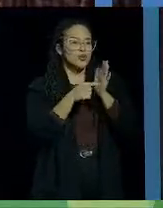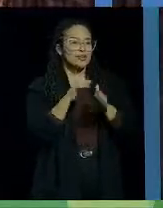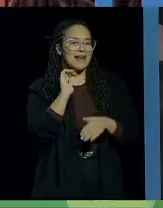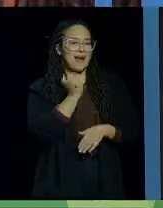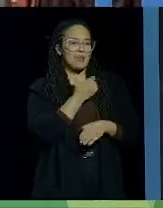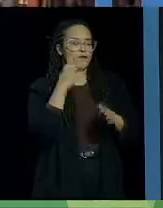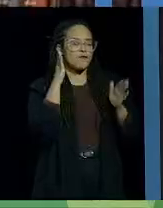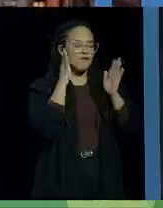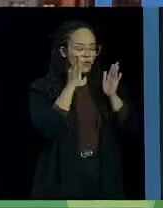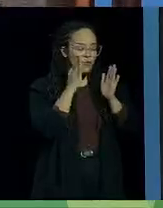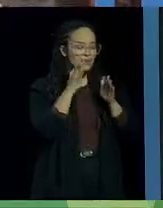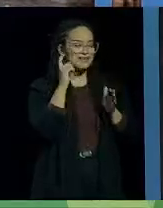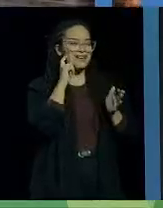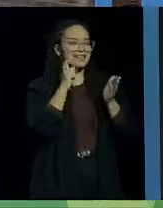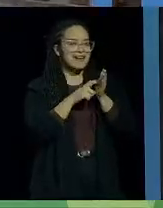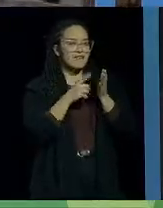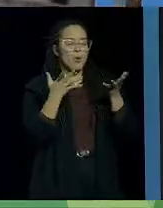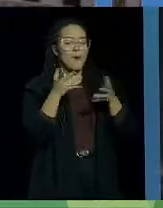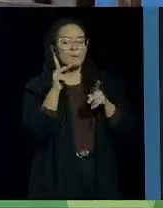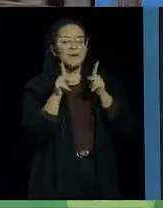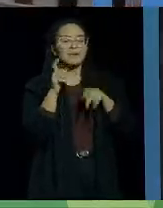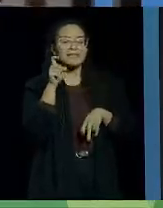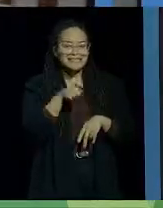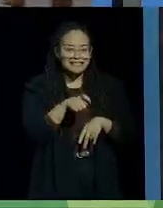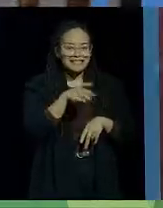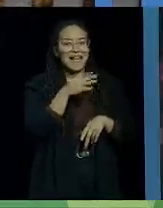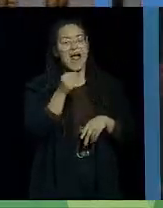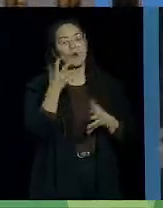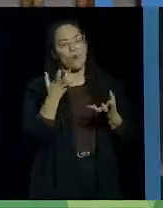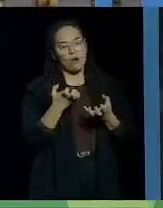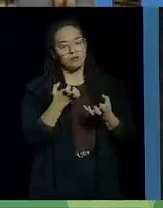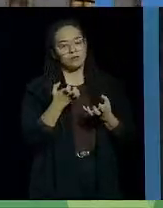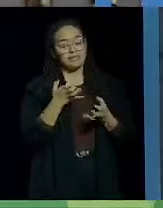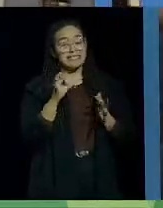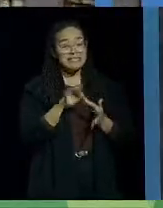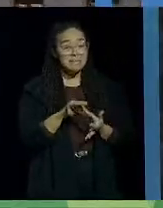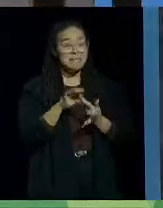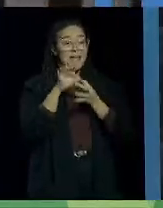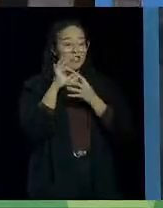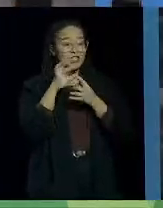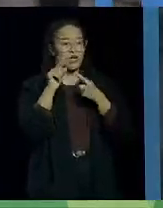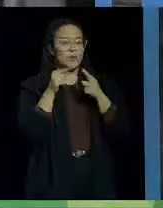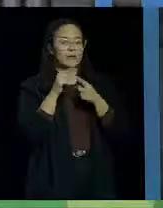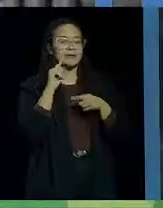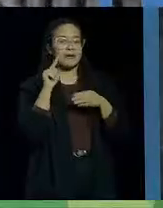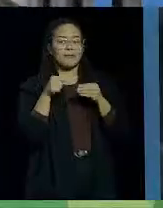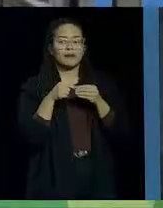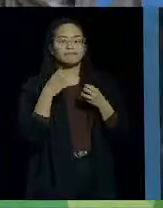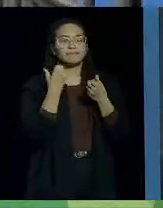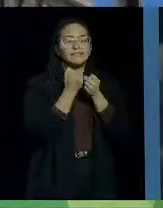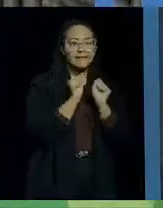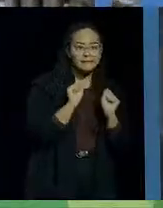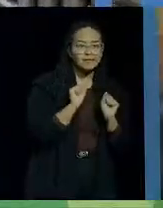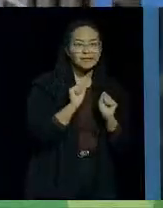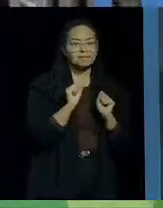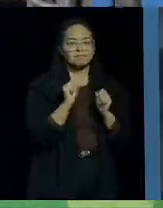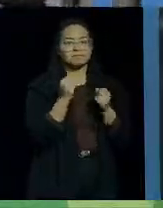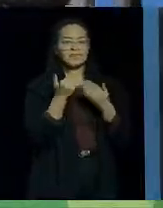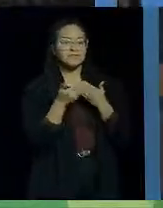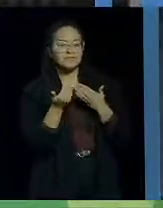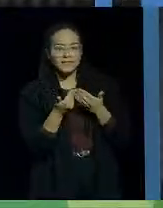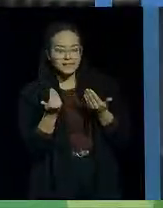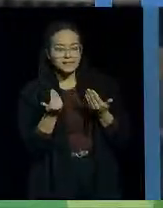on identifying what people need and want, especially when it comes to things like